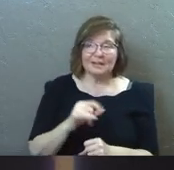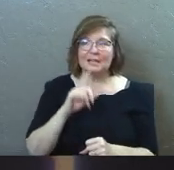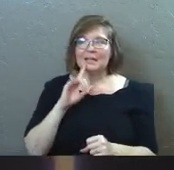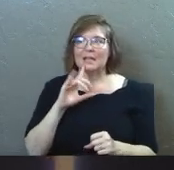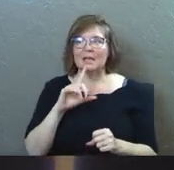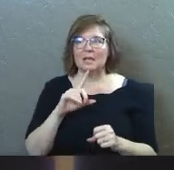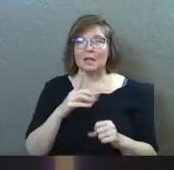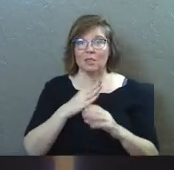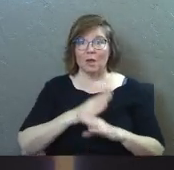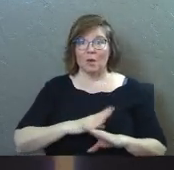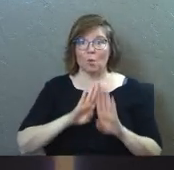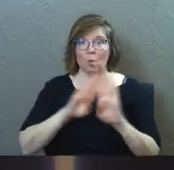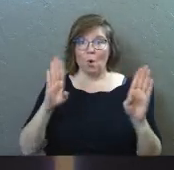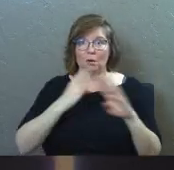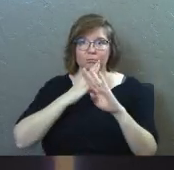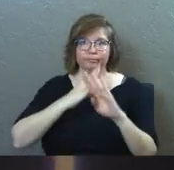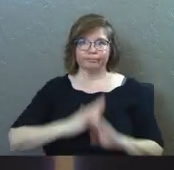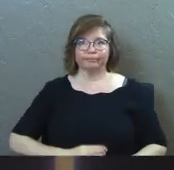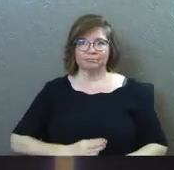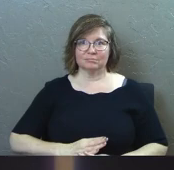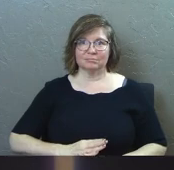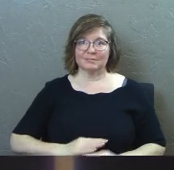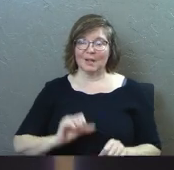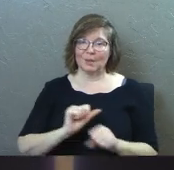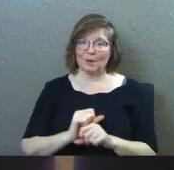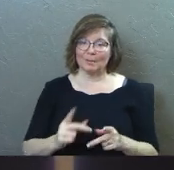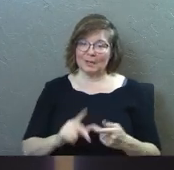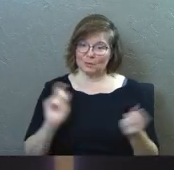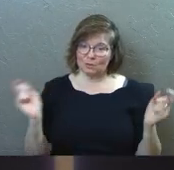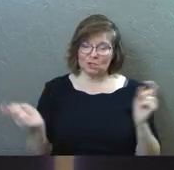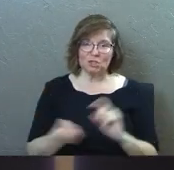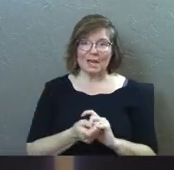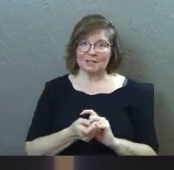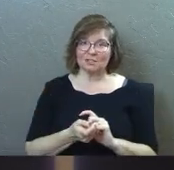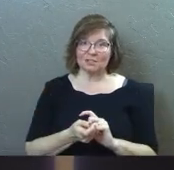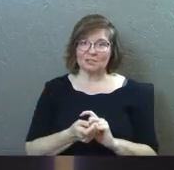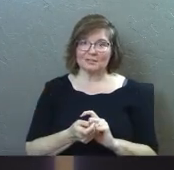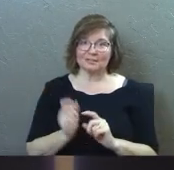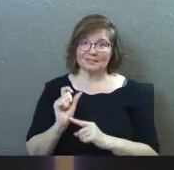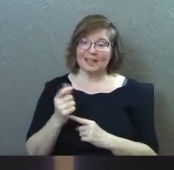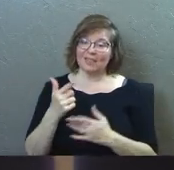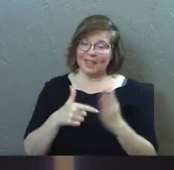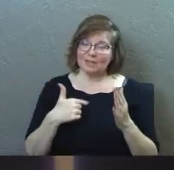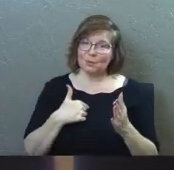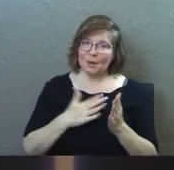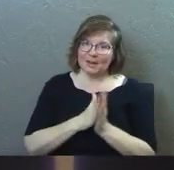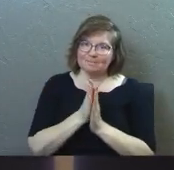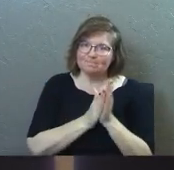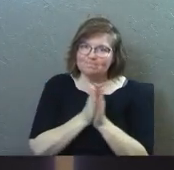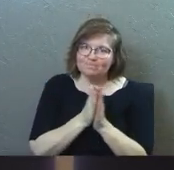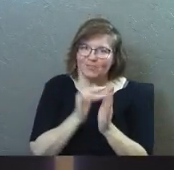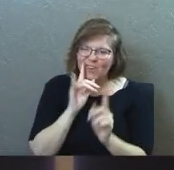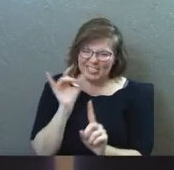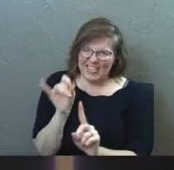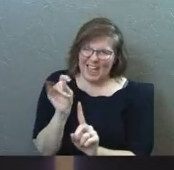is it's going to break down some walls at your workplace. It's going to change the dynamic. That's what I'm anxious